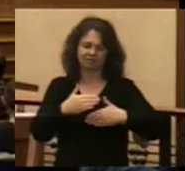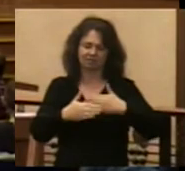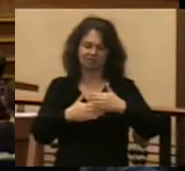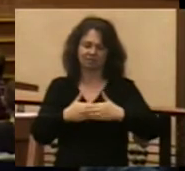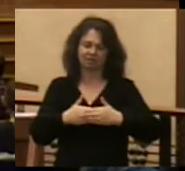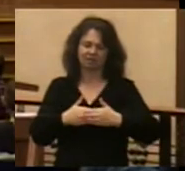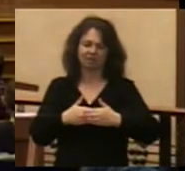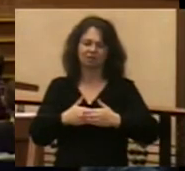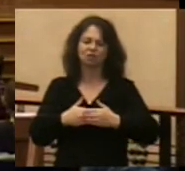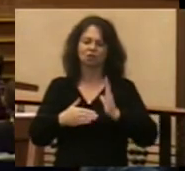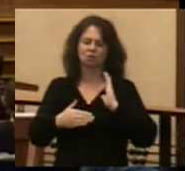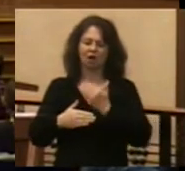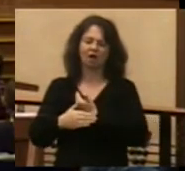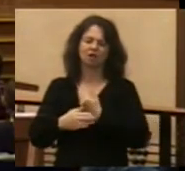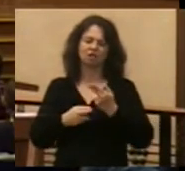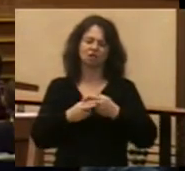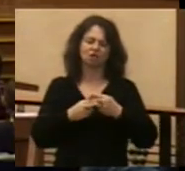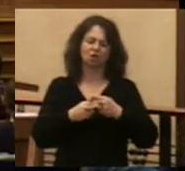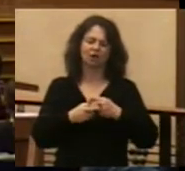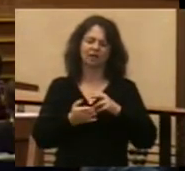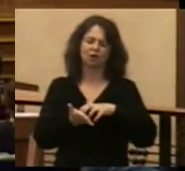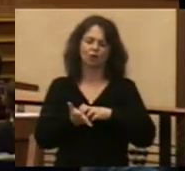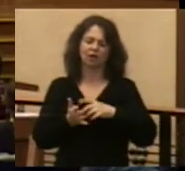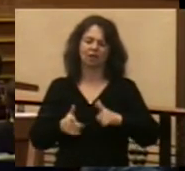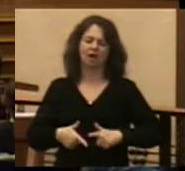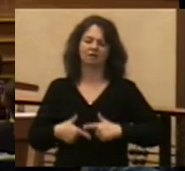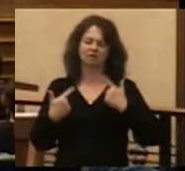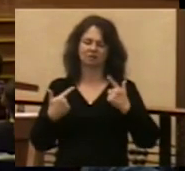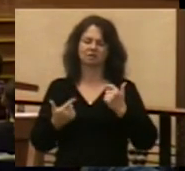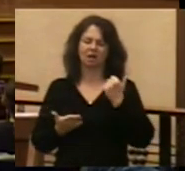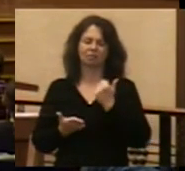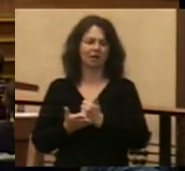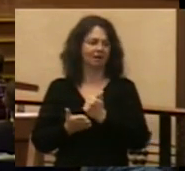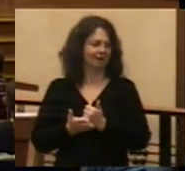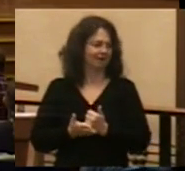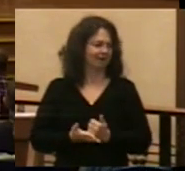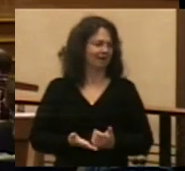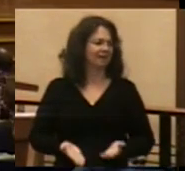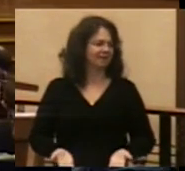frail lives. Amen. Please rise and sing.